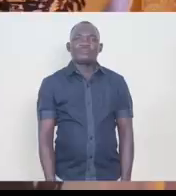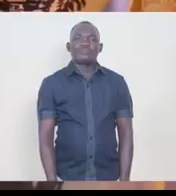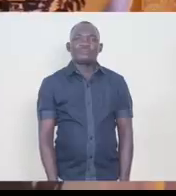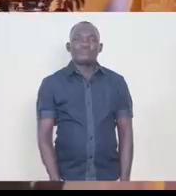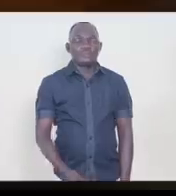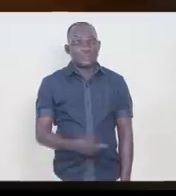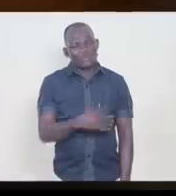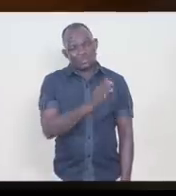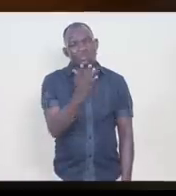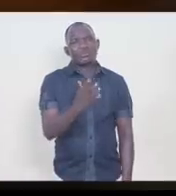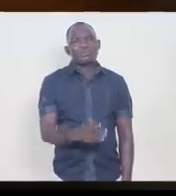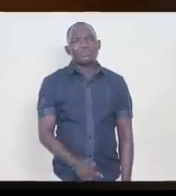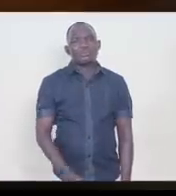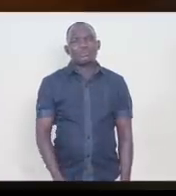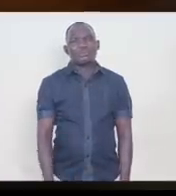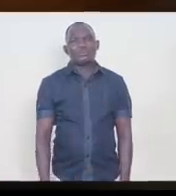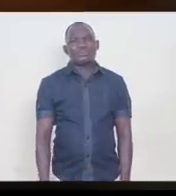You're dismissed.